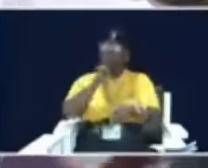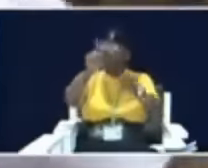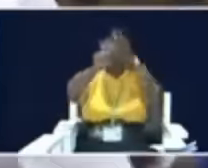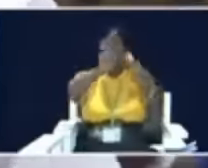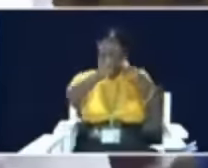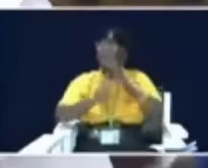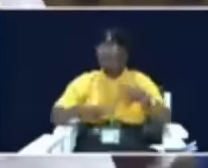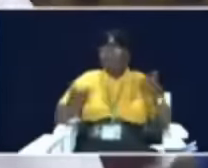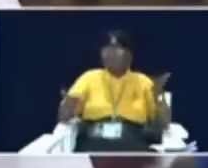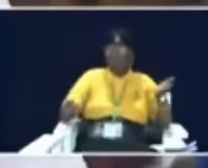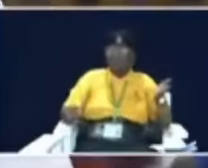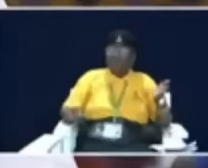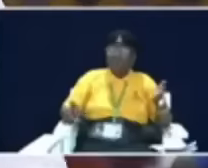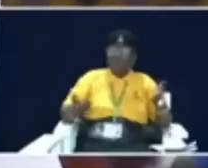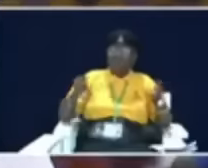look ordinary.